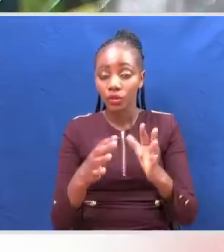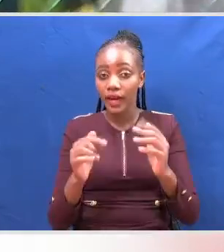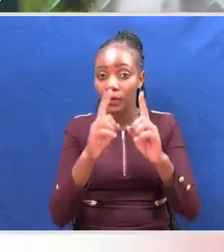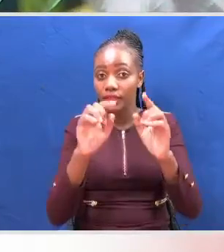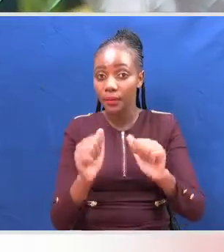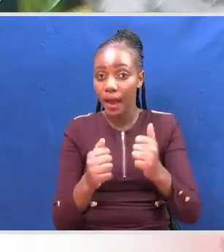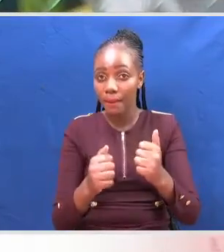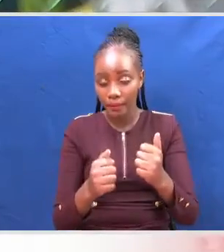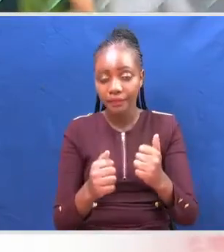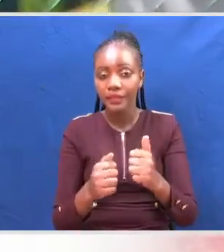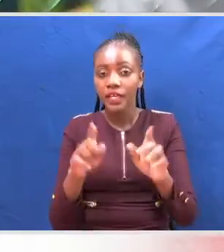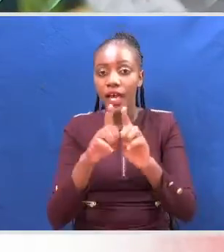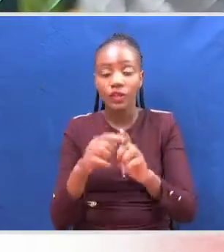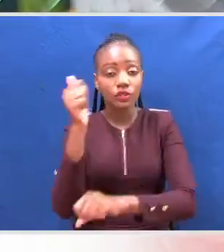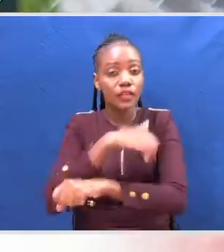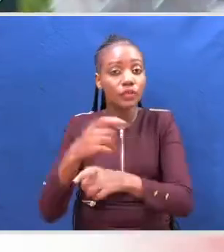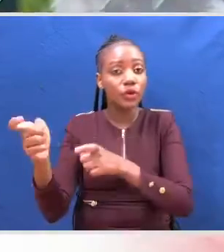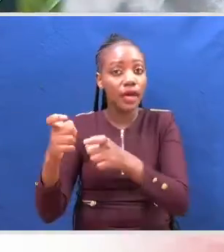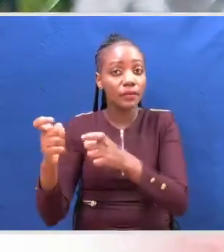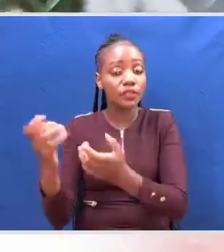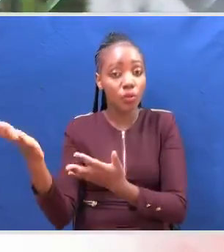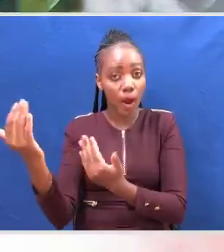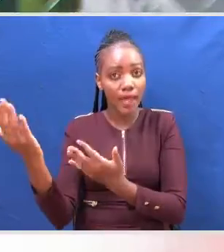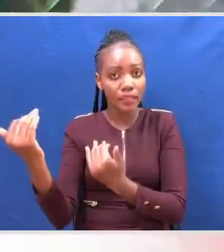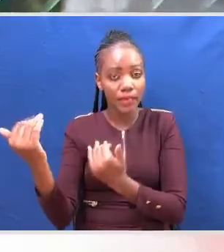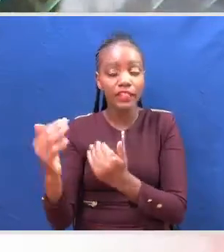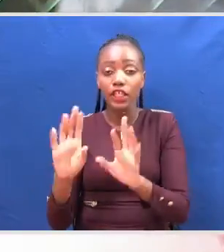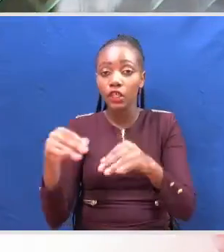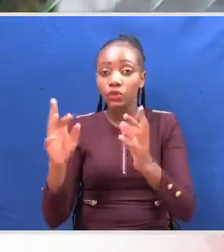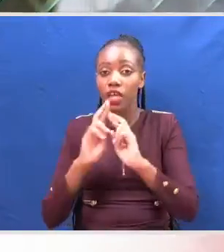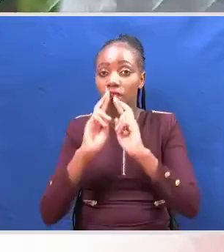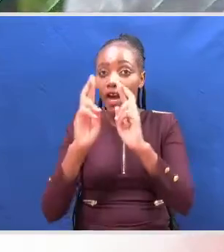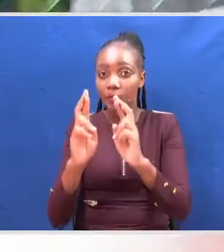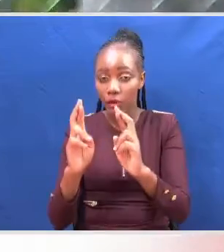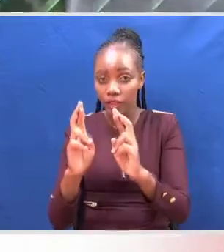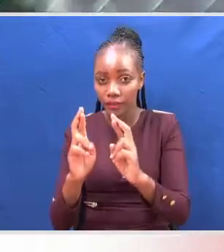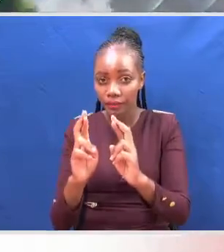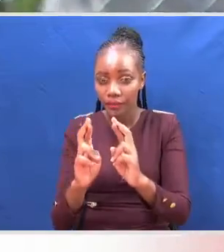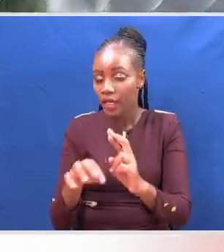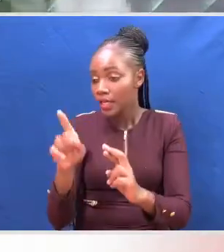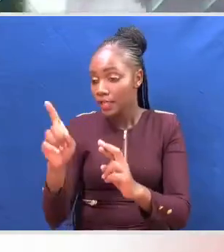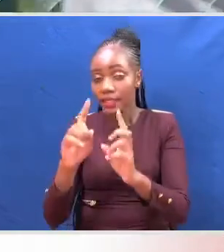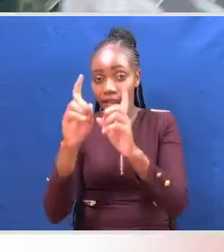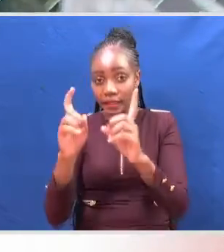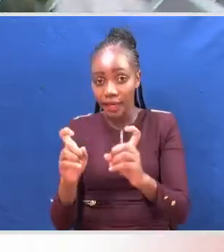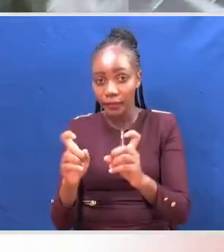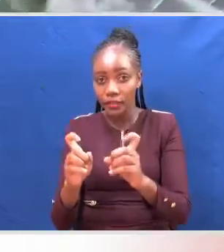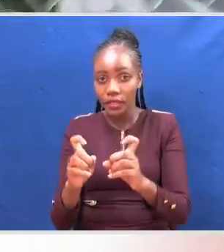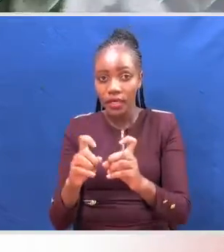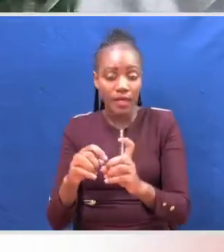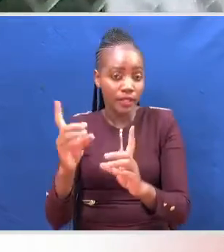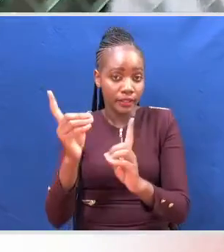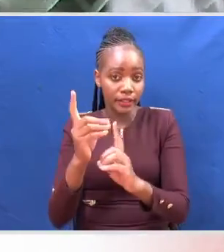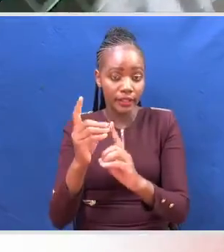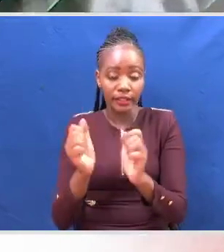2 weeks. Schools' administrations are expected to upload their scores on the NEC competency-based assessment portal by 19th